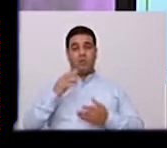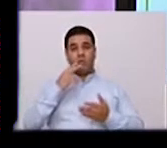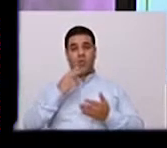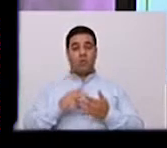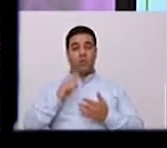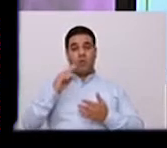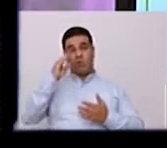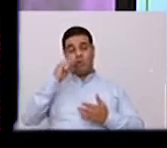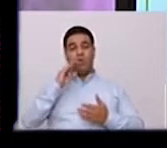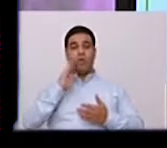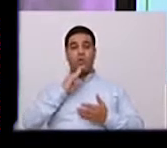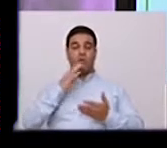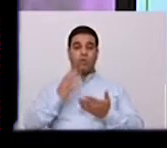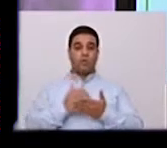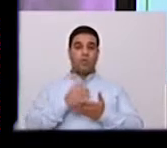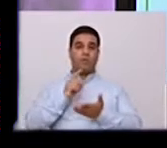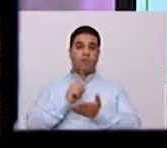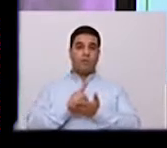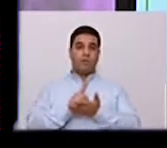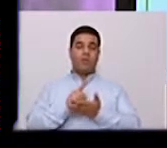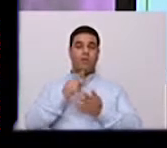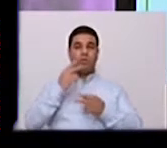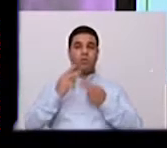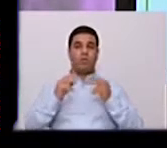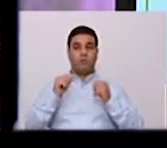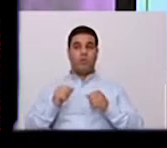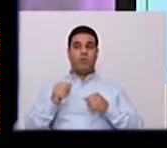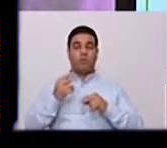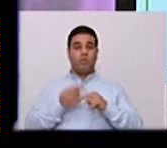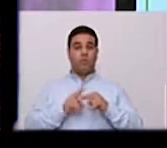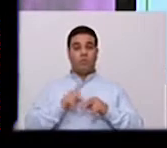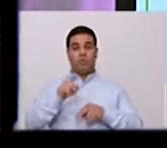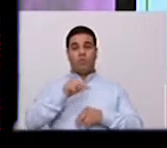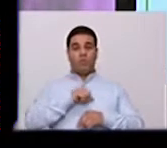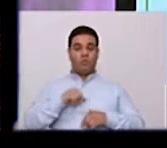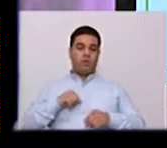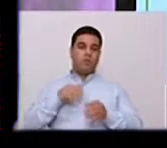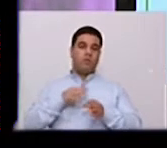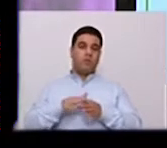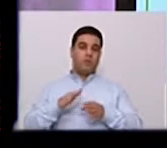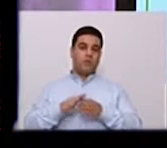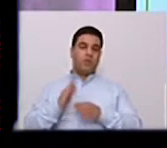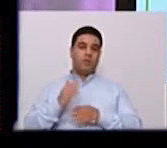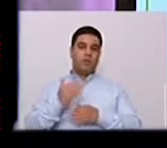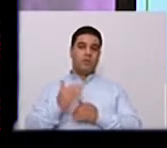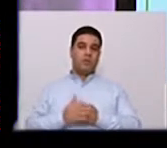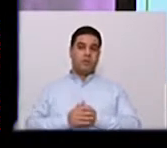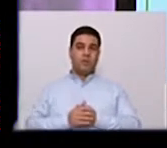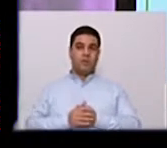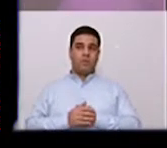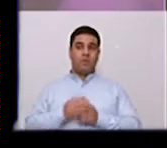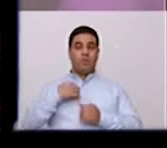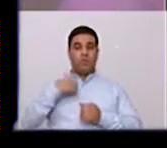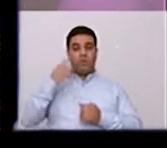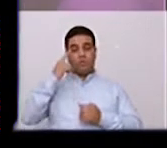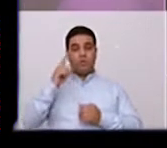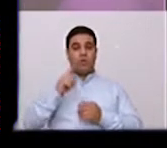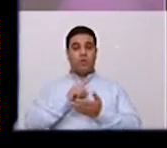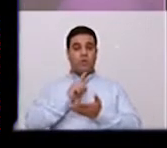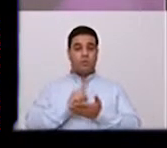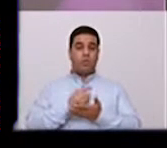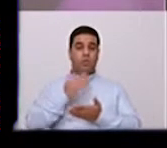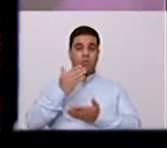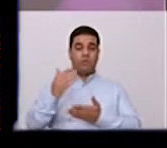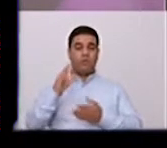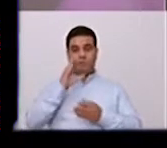ota-ona topish topshirig'ini bersangiz ham bo'ladi. Buni o'zingiz mustaqil ravishda tuzib ko'rasiz. O'ylaymanki, albatta